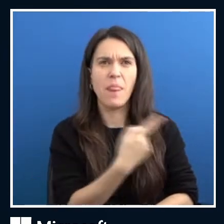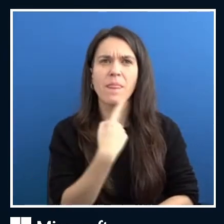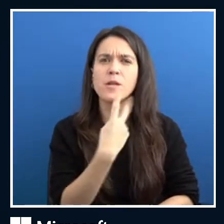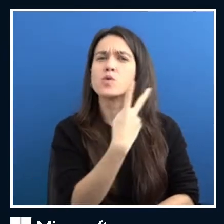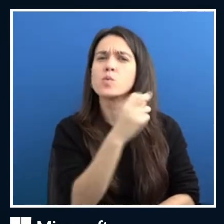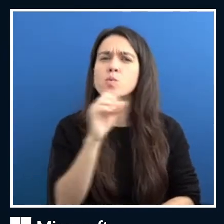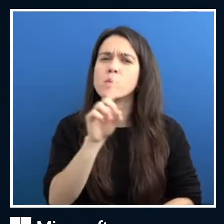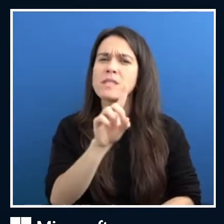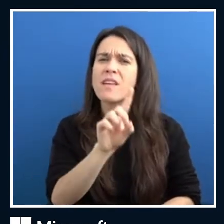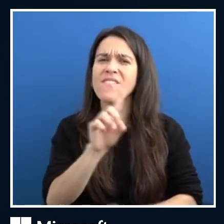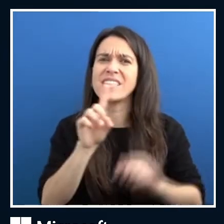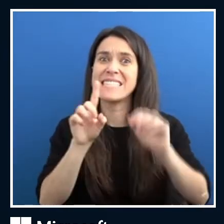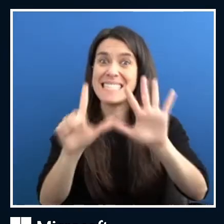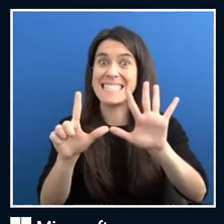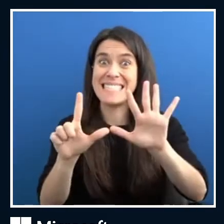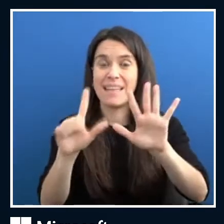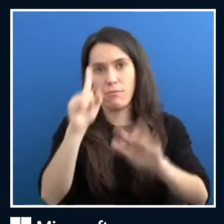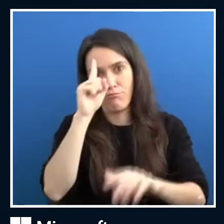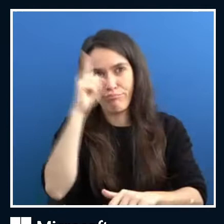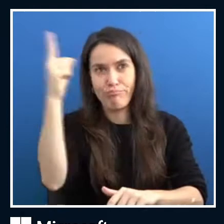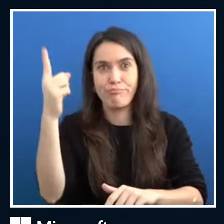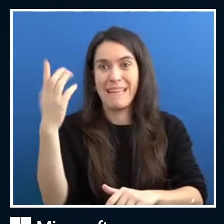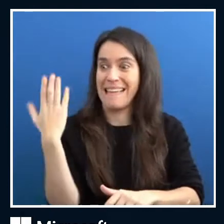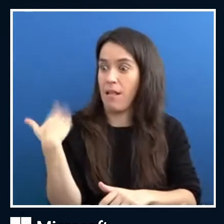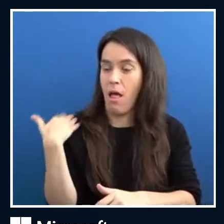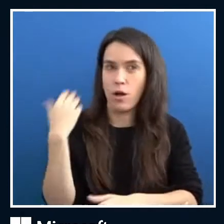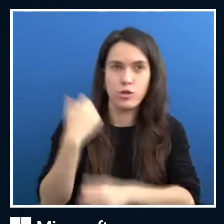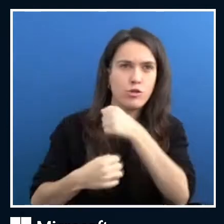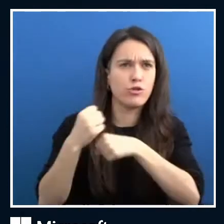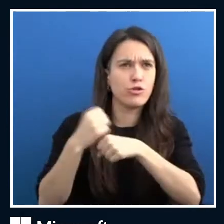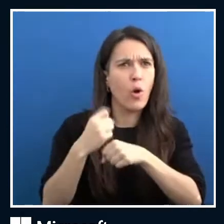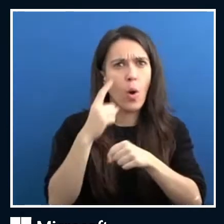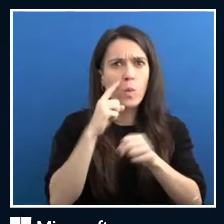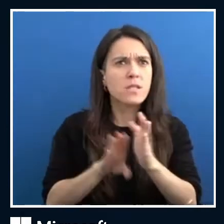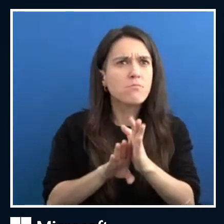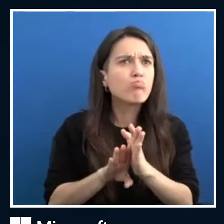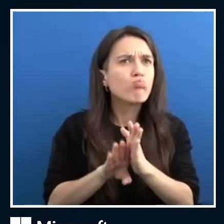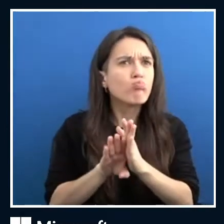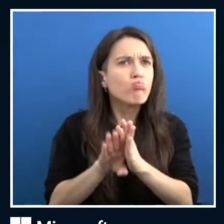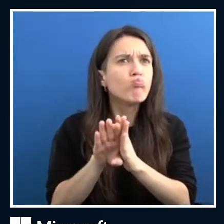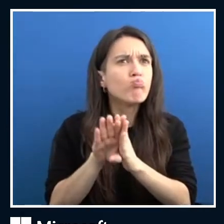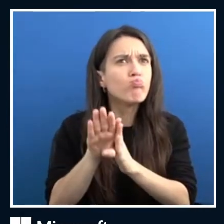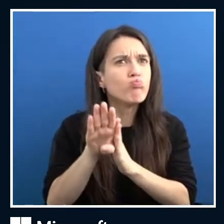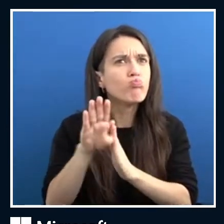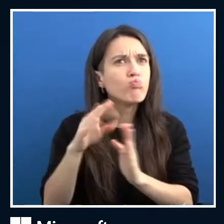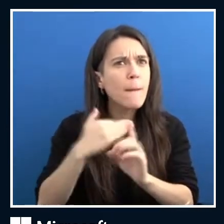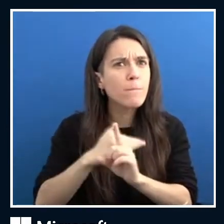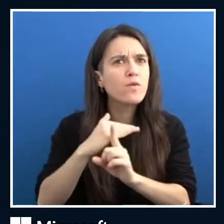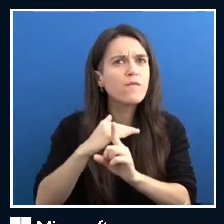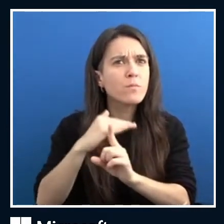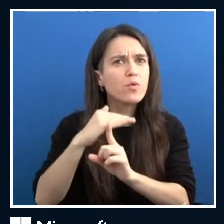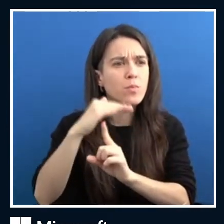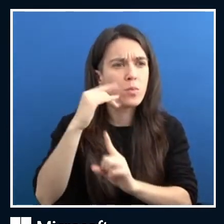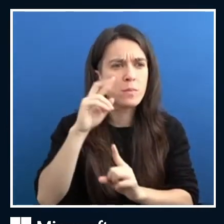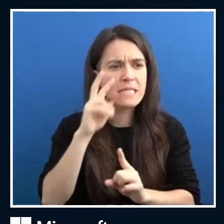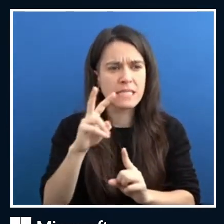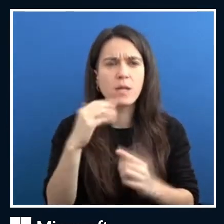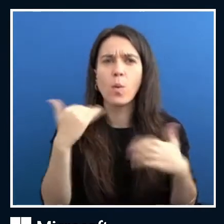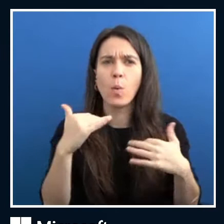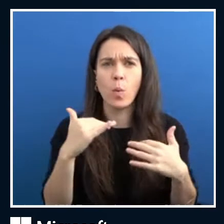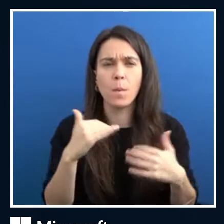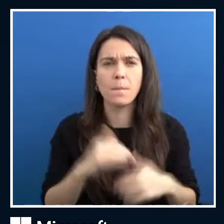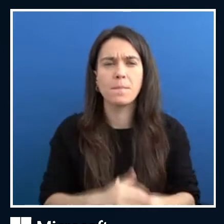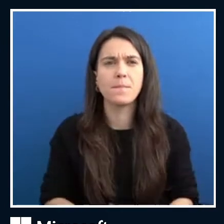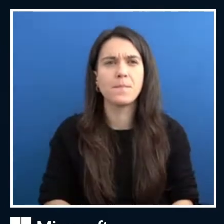And during the last year, we saw a lot of improvements, and I roughly pack them into 2